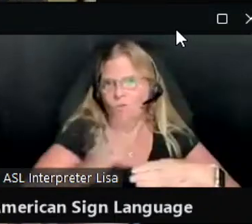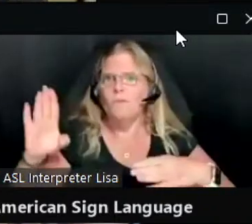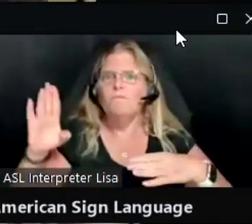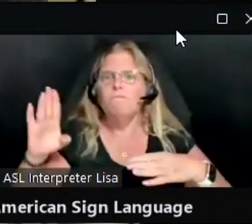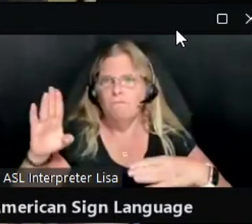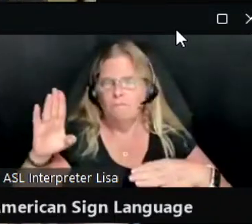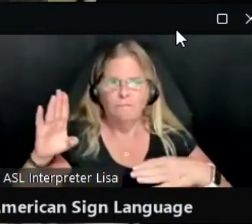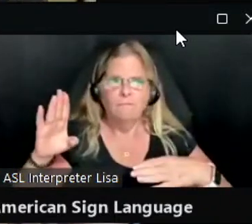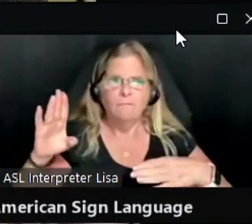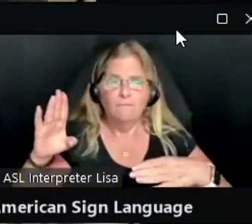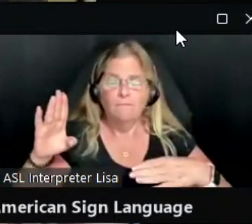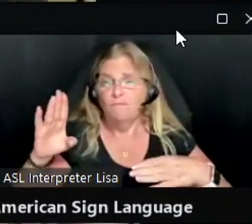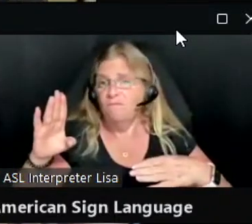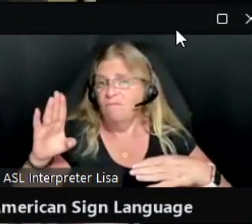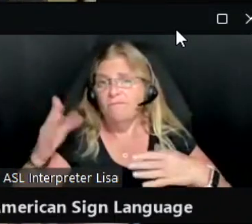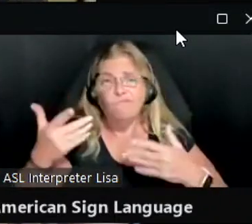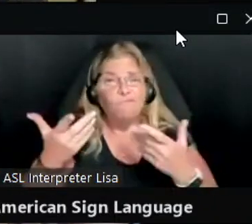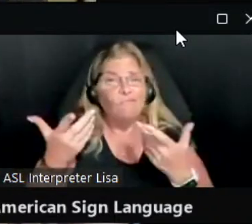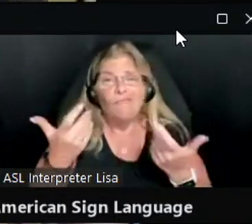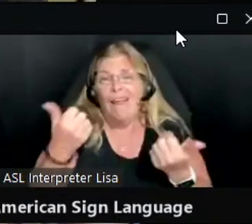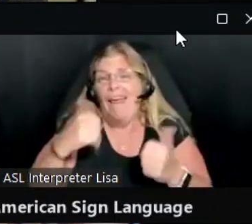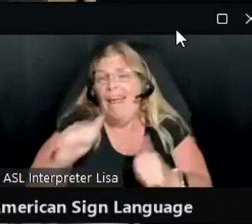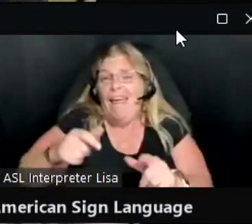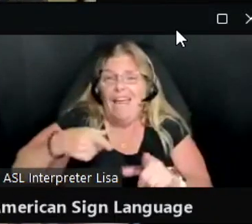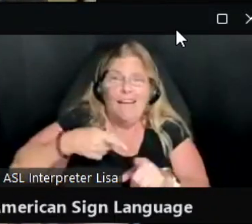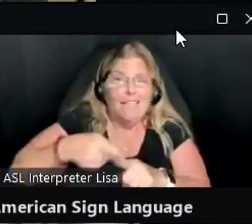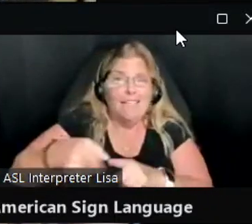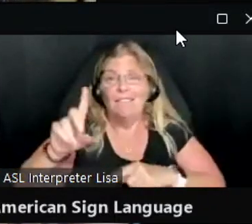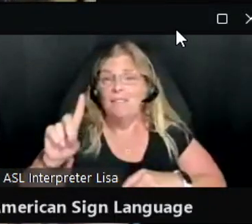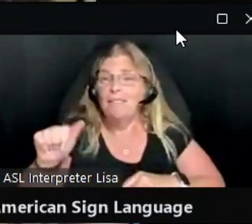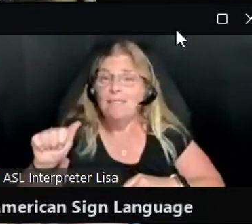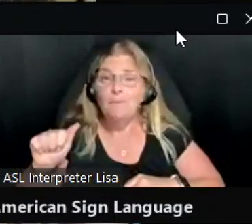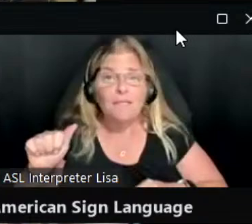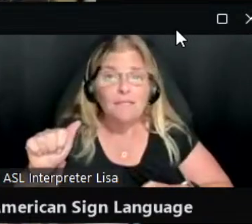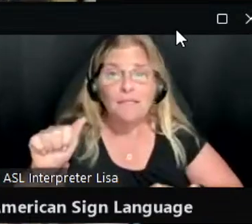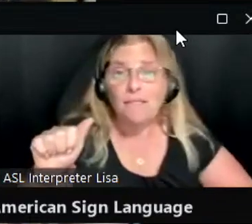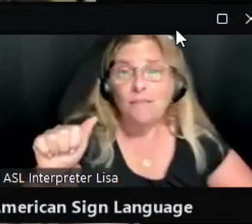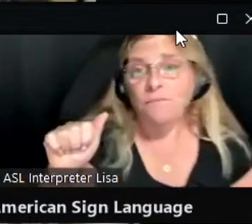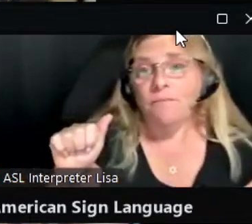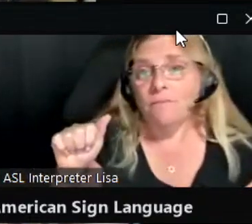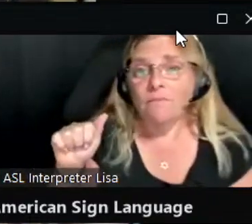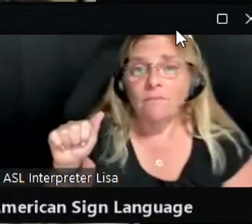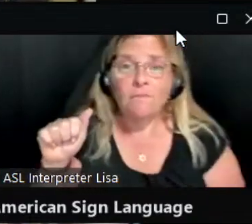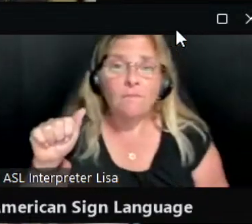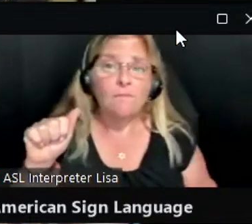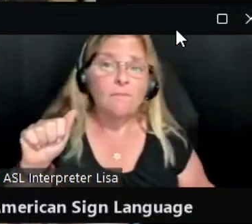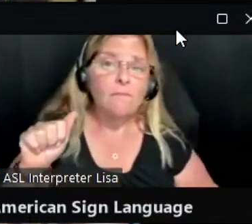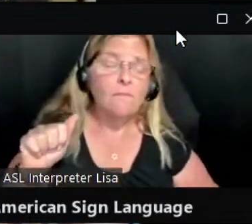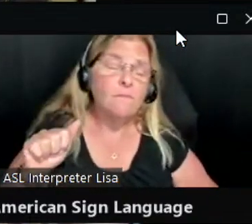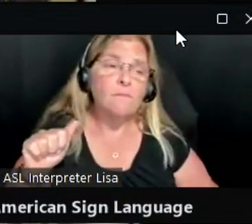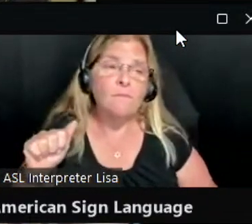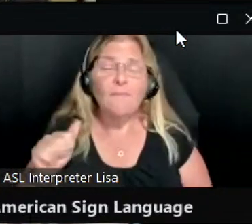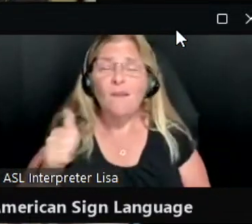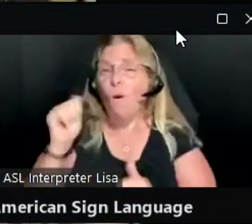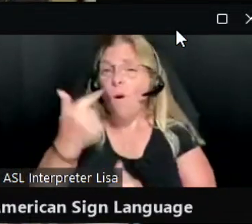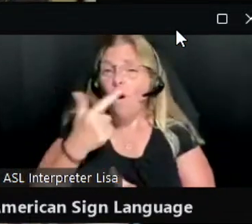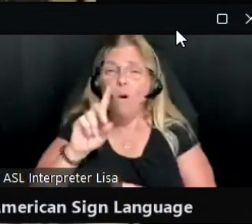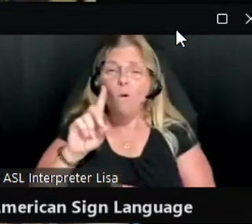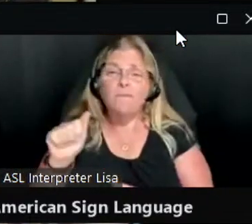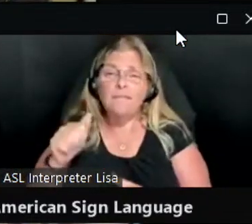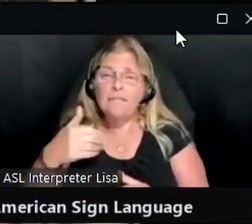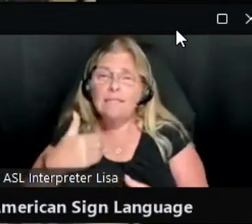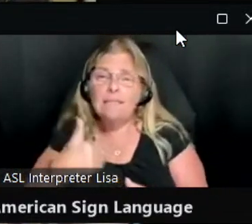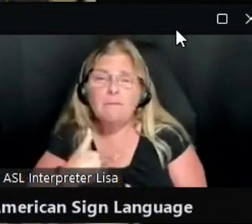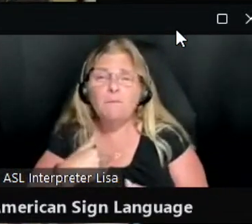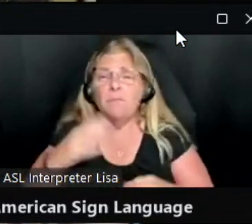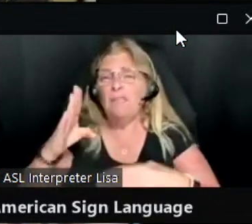exists within any particular disability. But that's, I think, and some states do more specialization